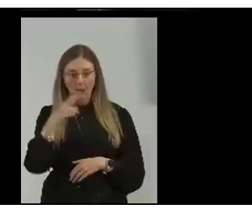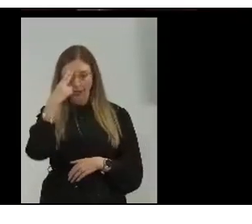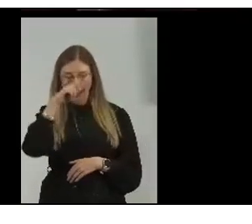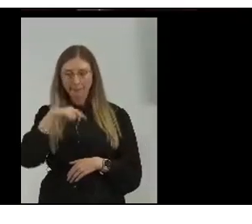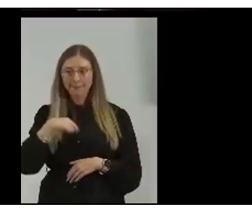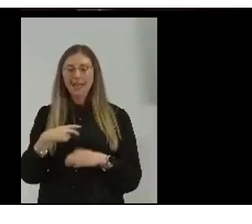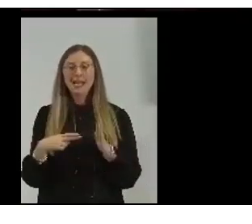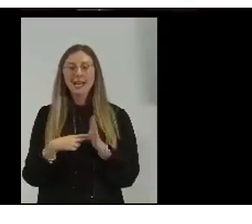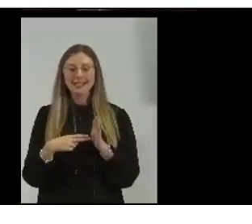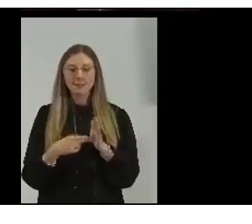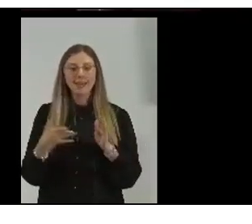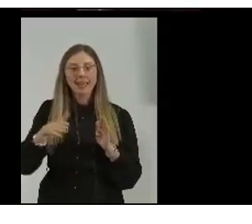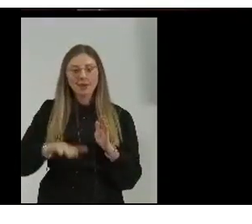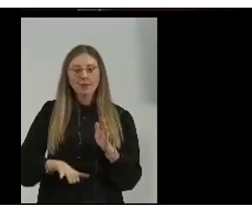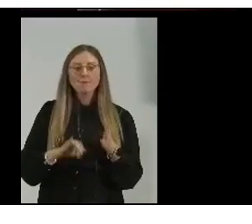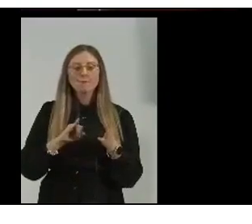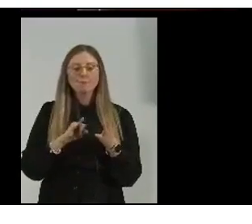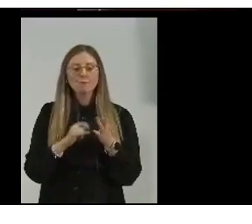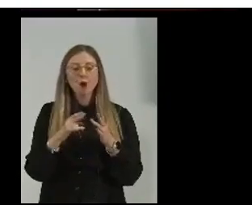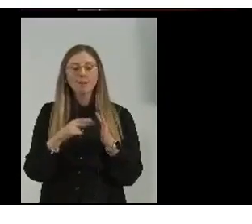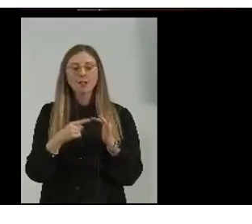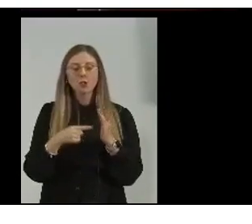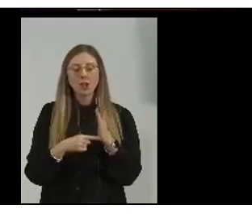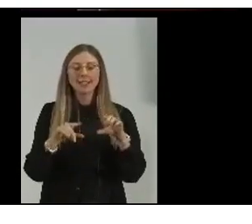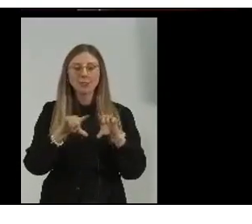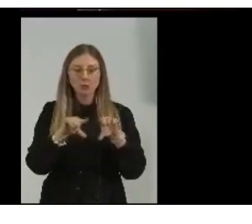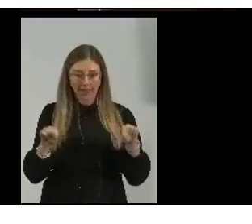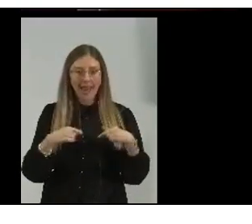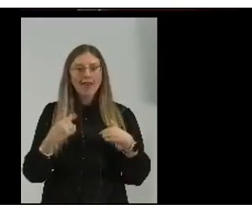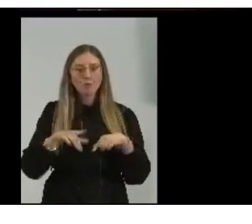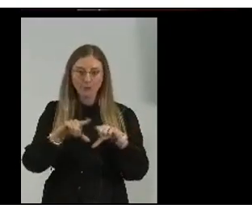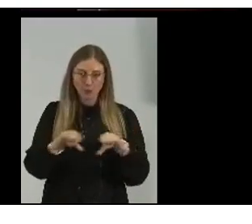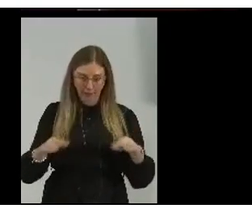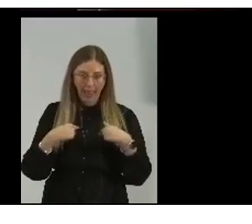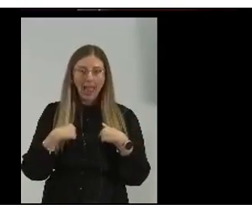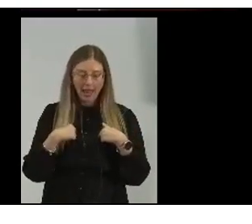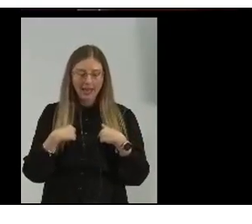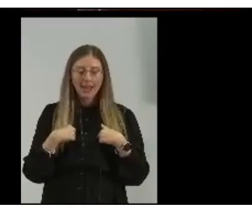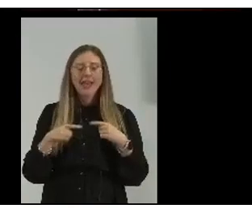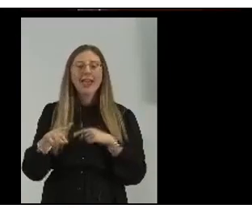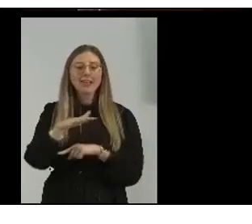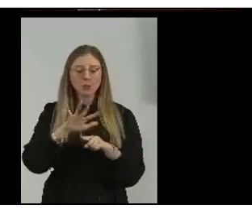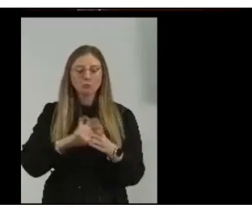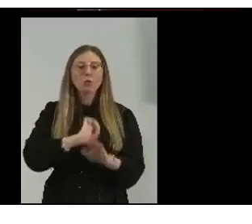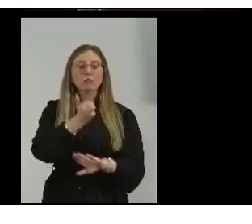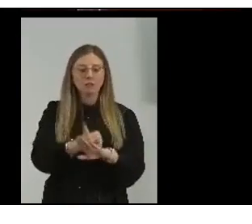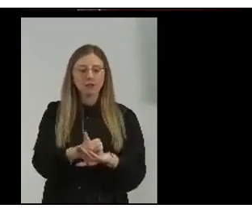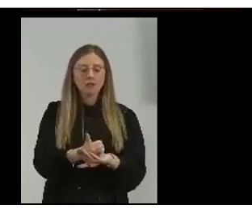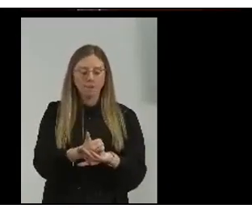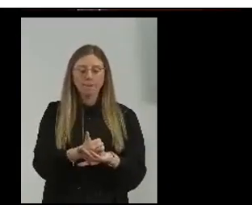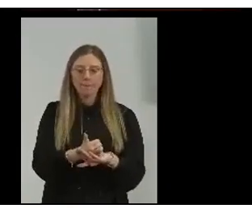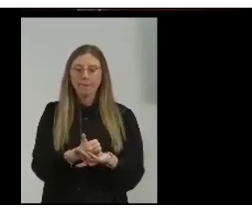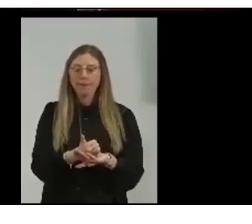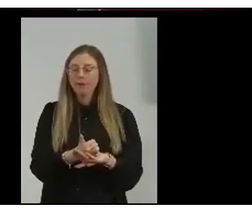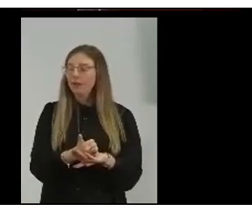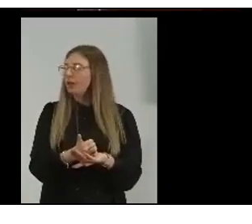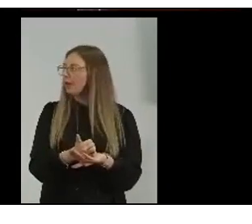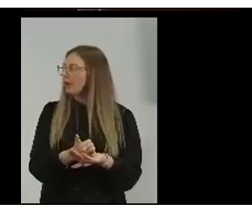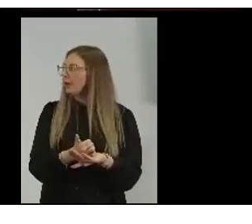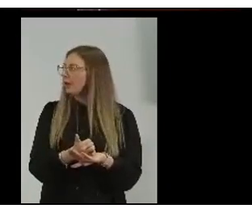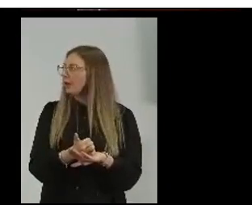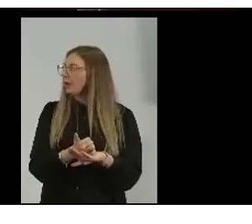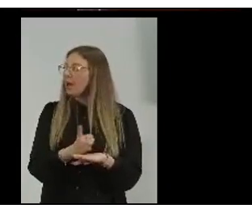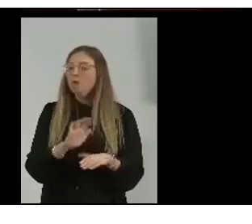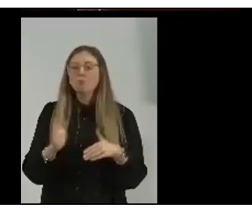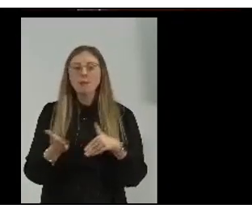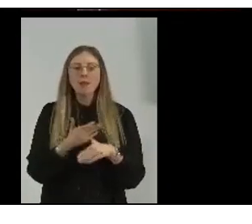everyone, I'm Natsumi from SOLIT, Japan. I'm from Japan. So we are a social startup that